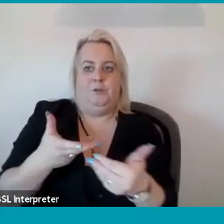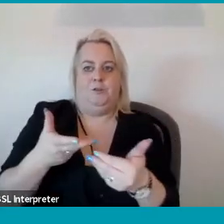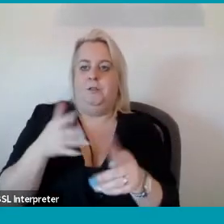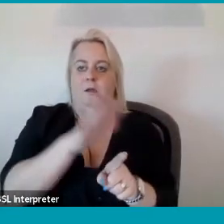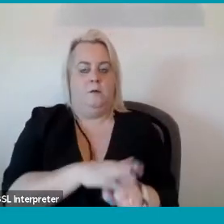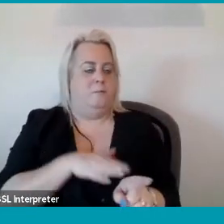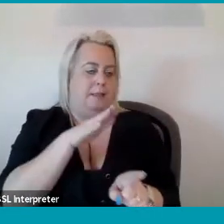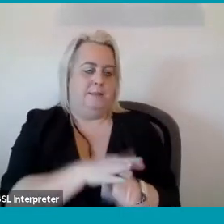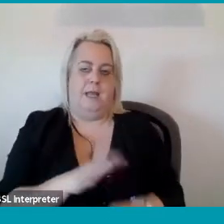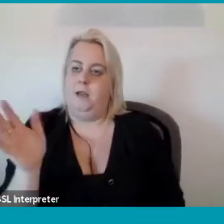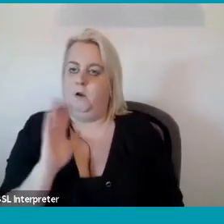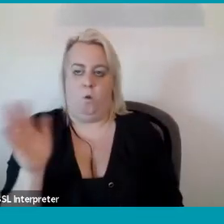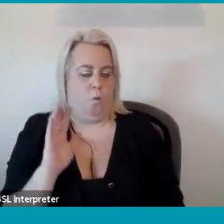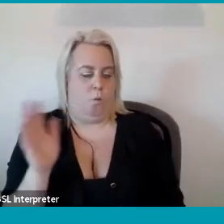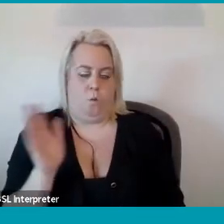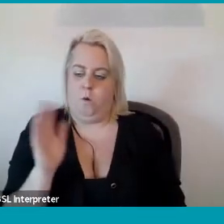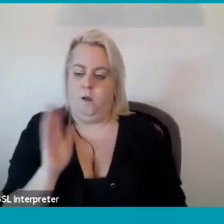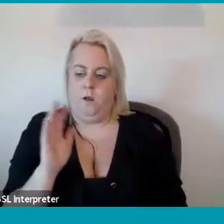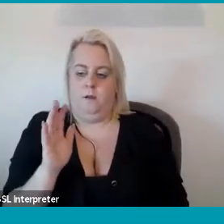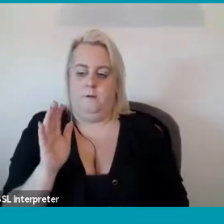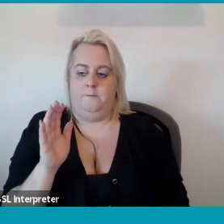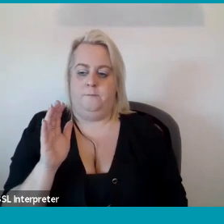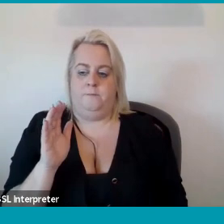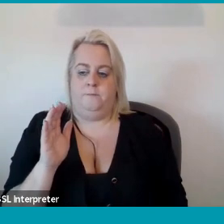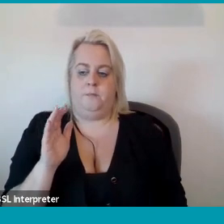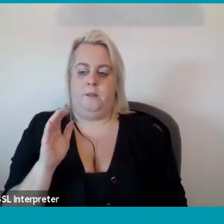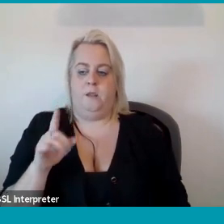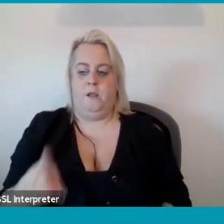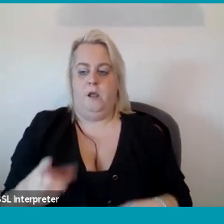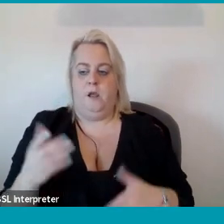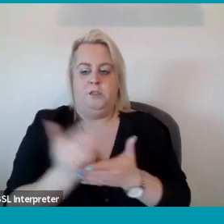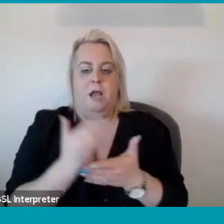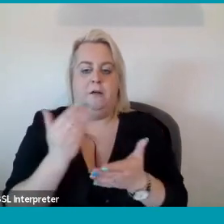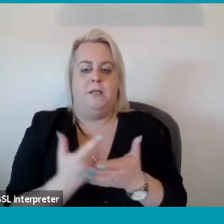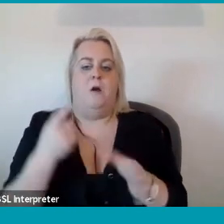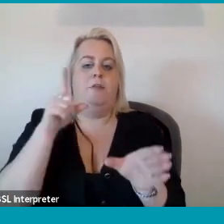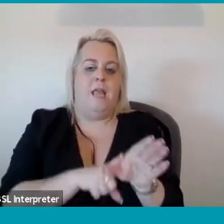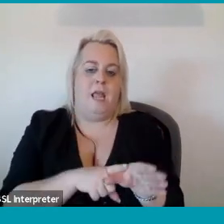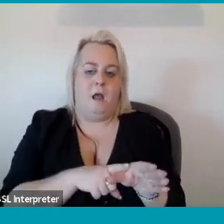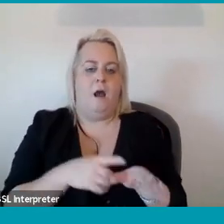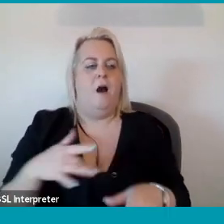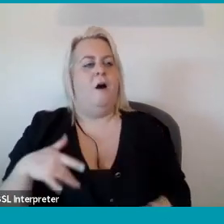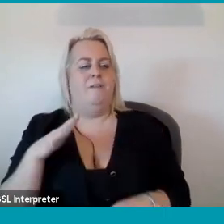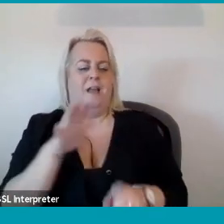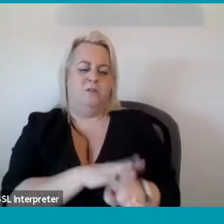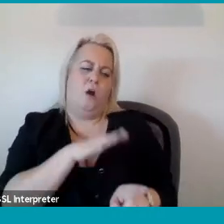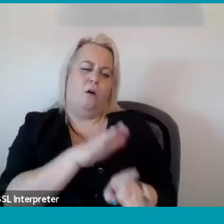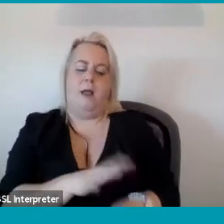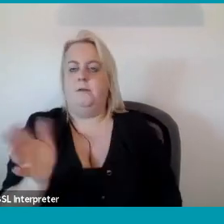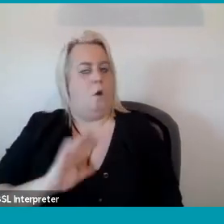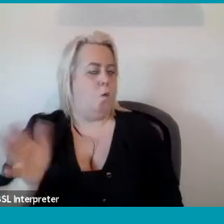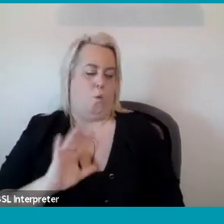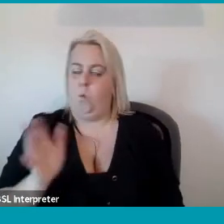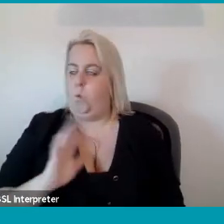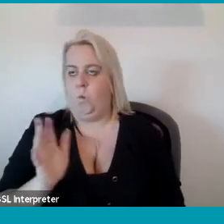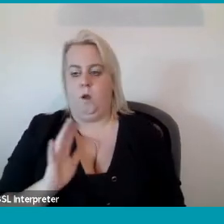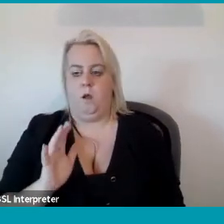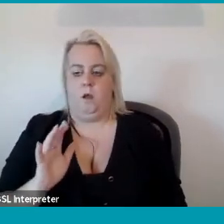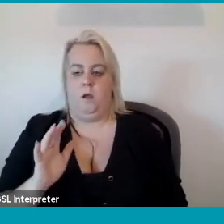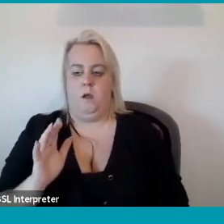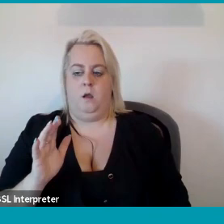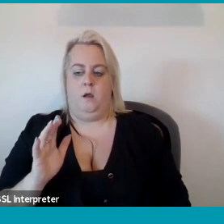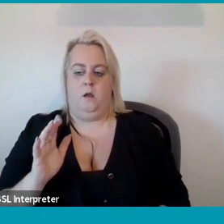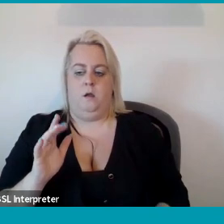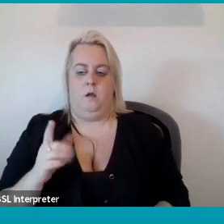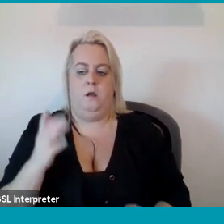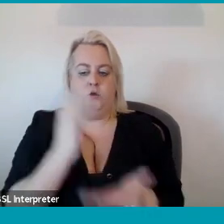talked about CSR, about charity of the year, about feeling sorry for people. All I've talked about today are bottom